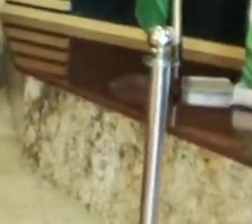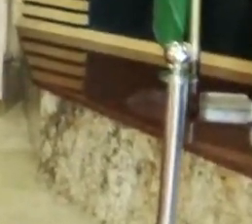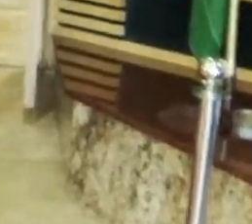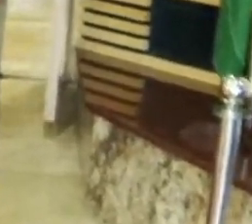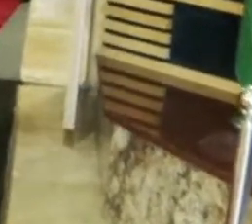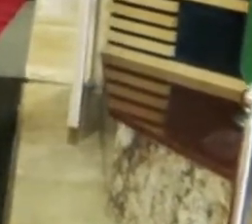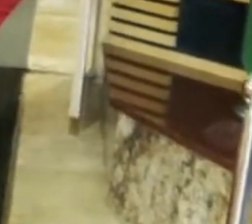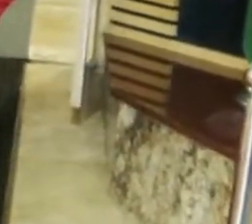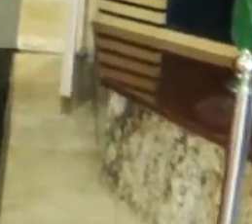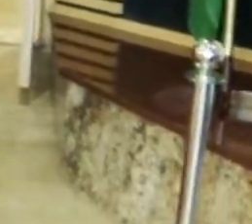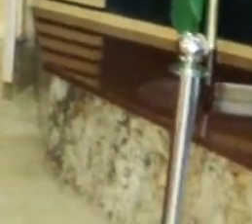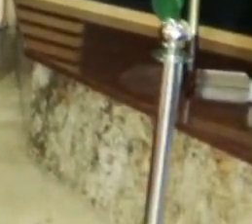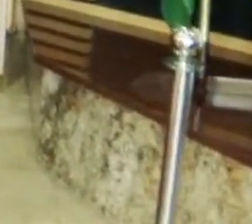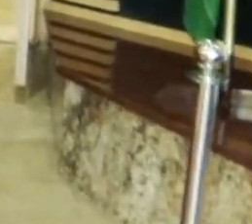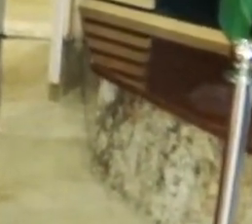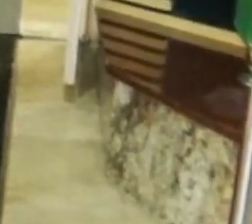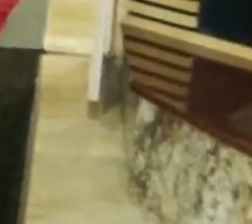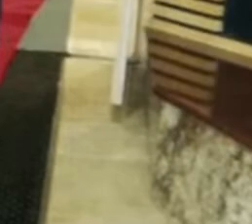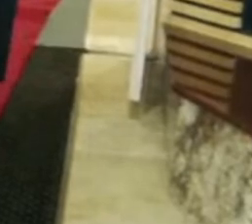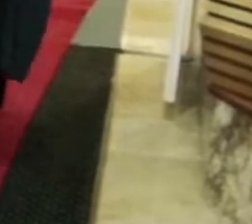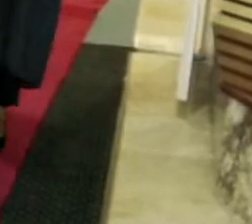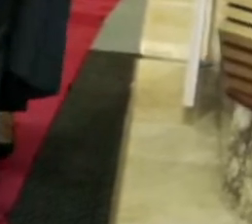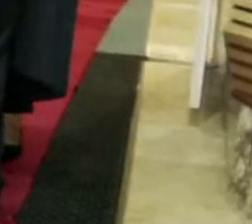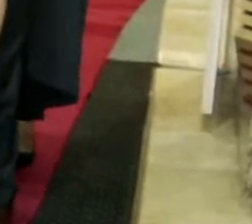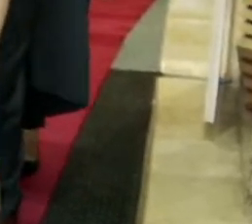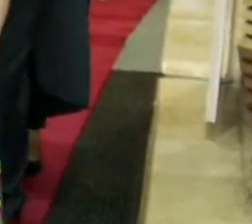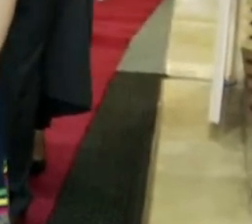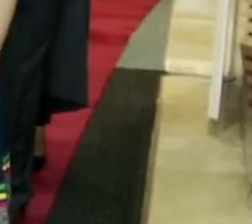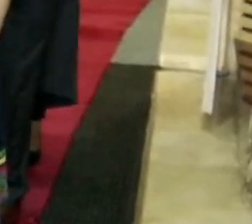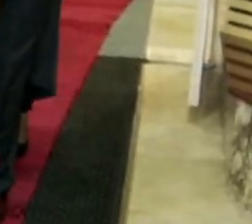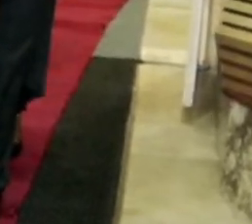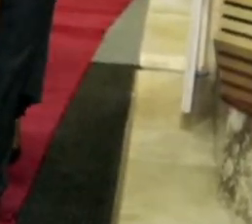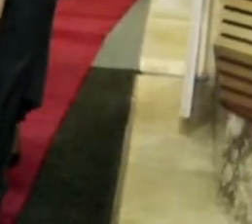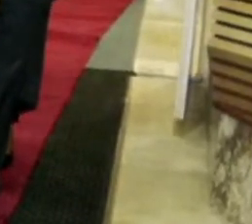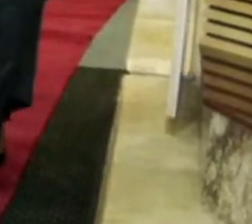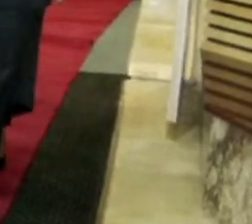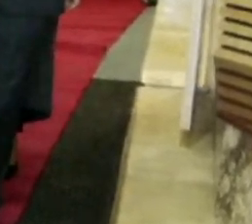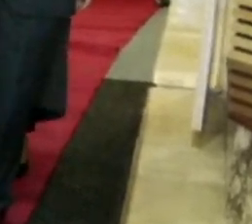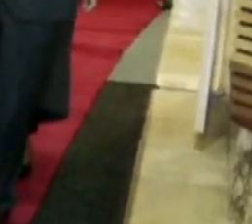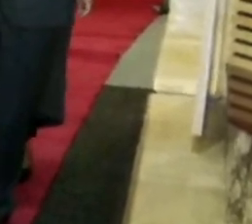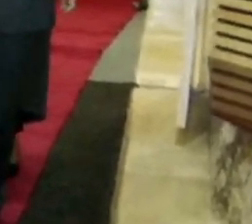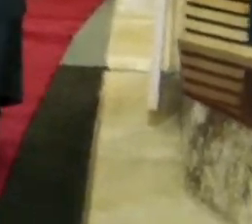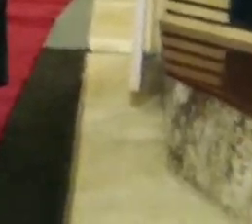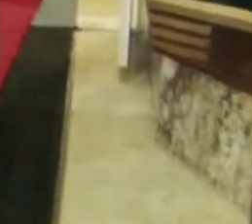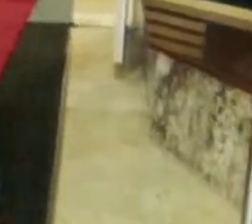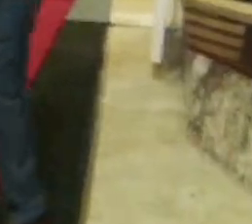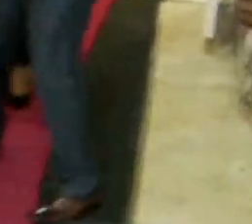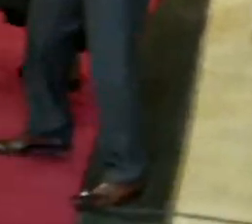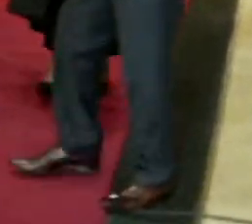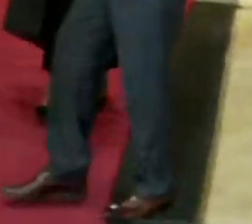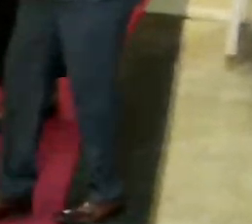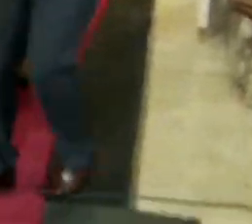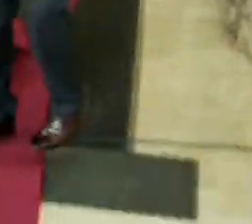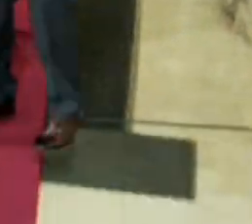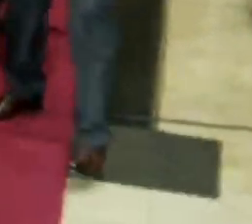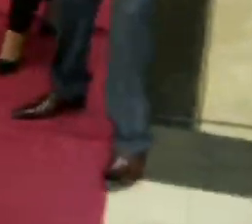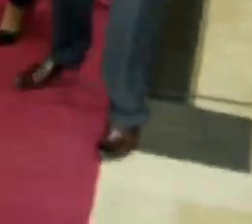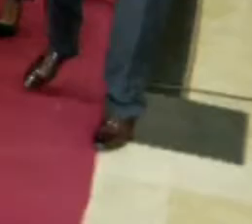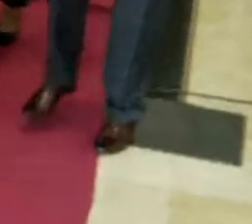kugqityiwe. And there you see them exiting the house.